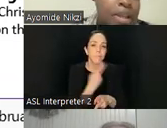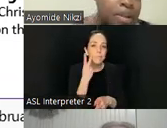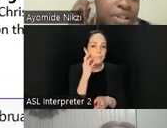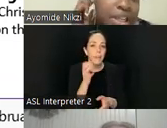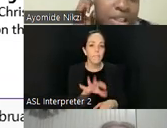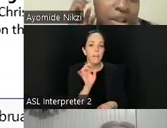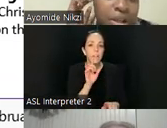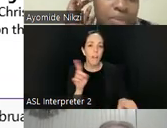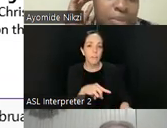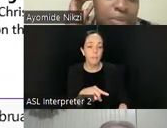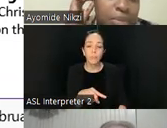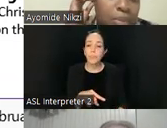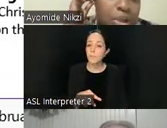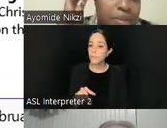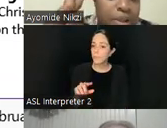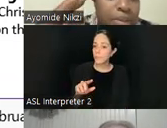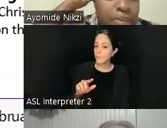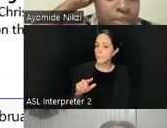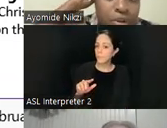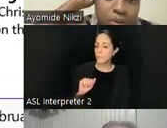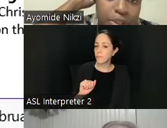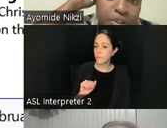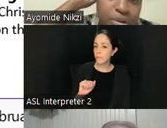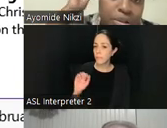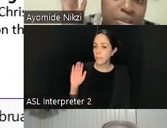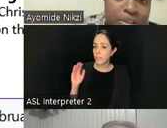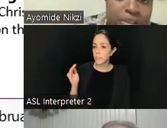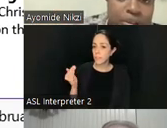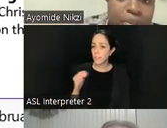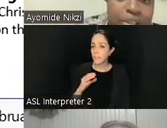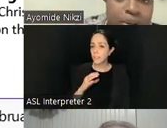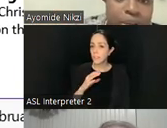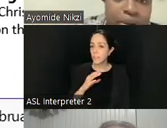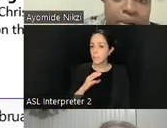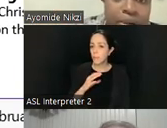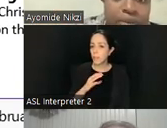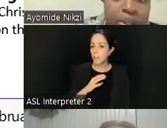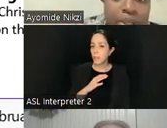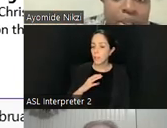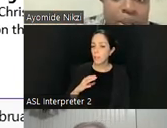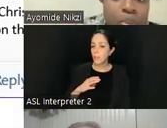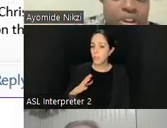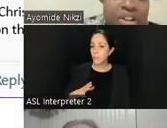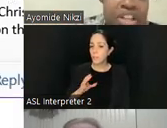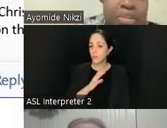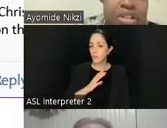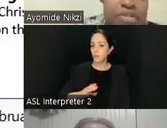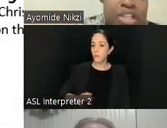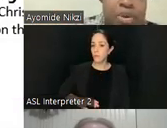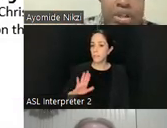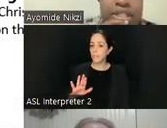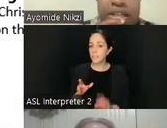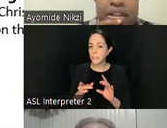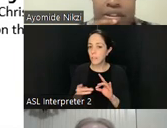And then it looks like one of Commissioner Christian's comments on here of what are the limits